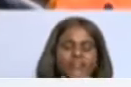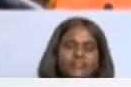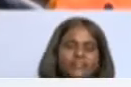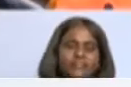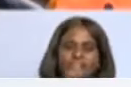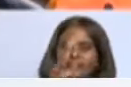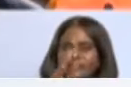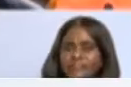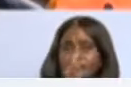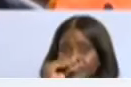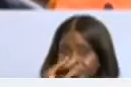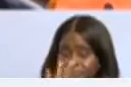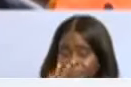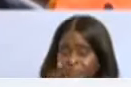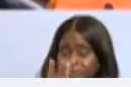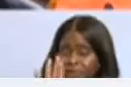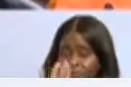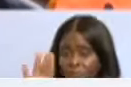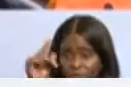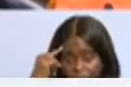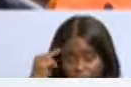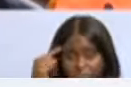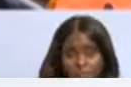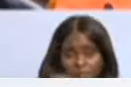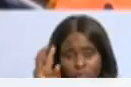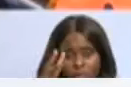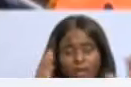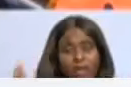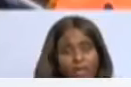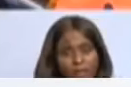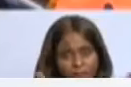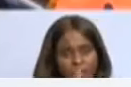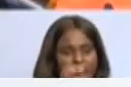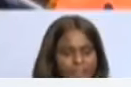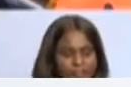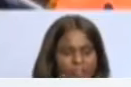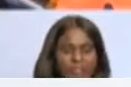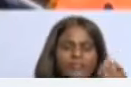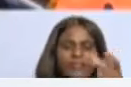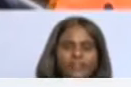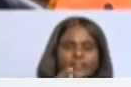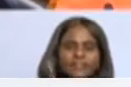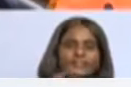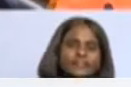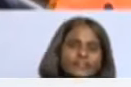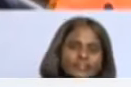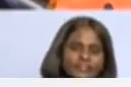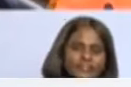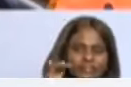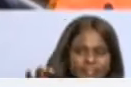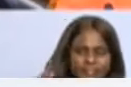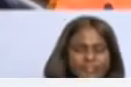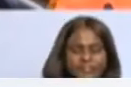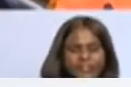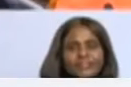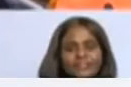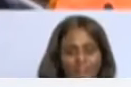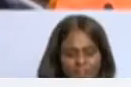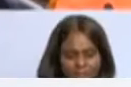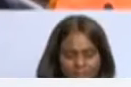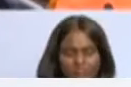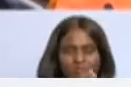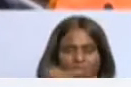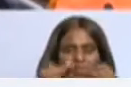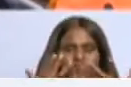Speaker, your government will continue to promote investments and growth of the manufacturing sector, as I have said, but